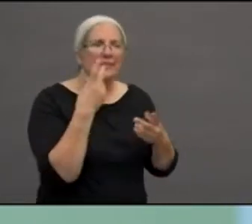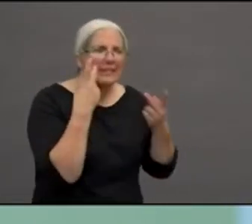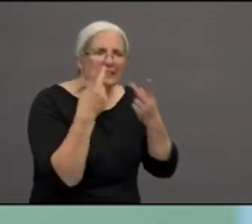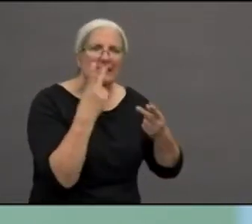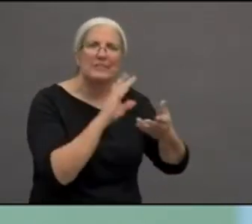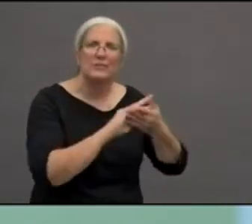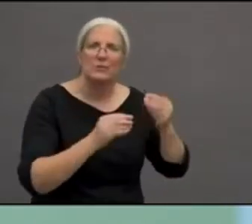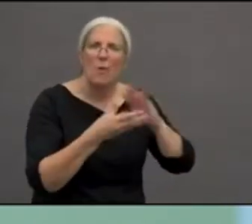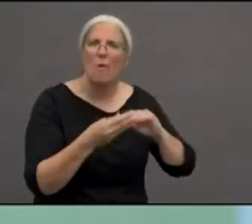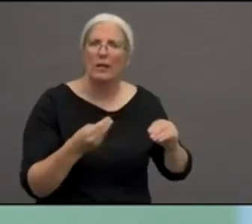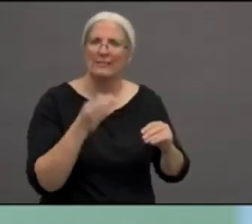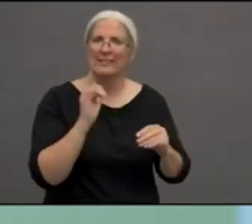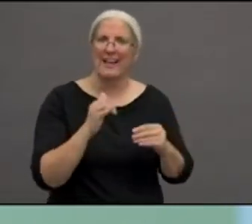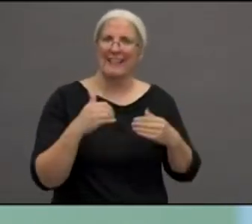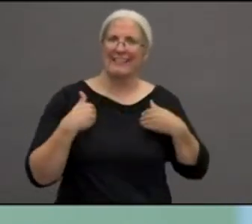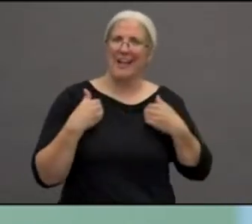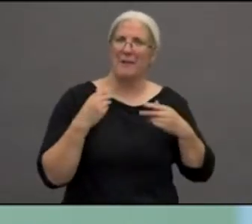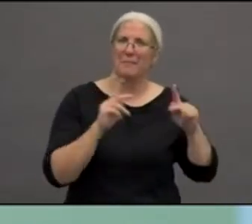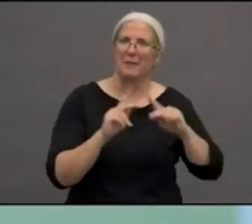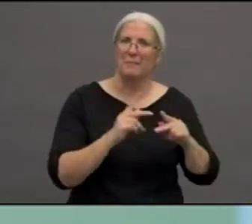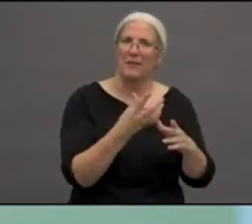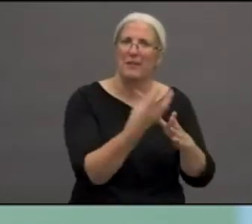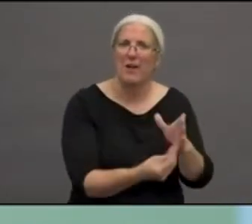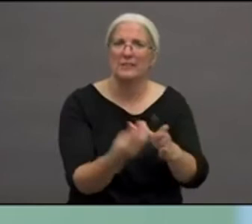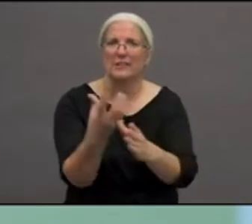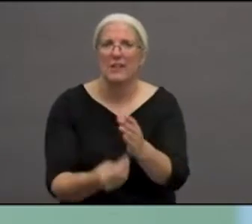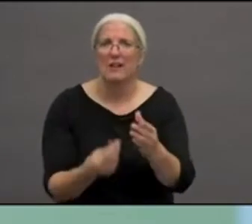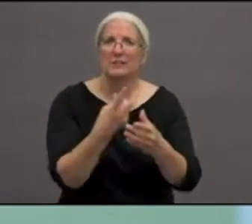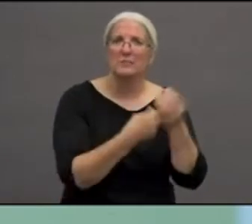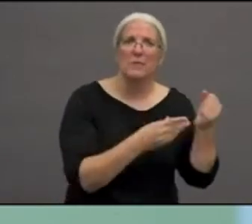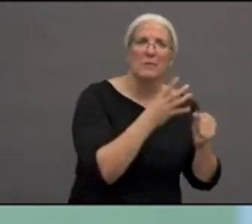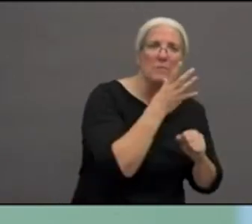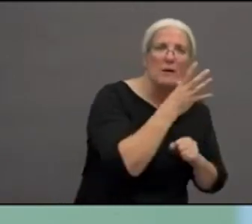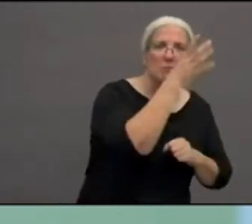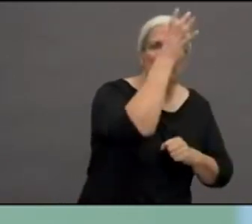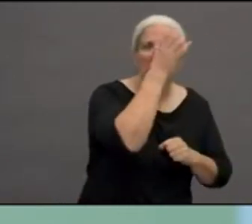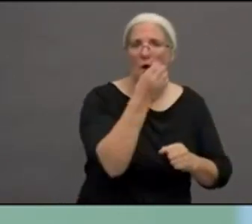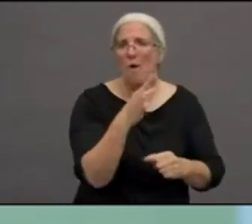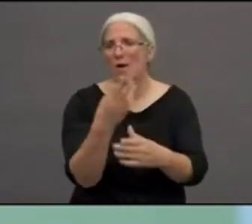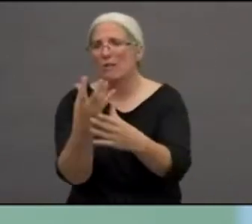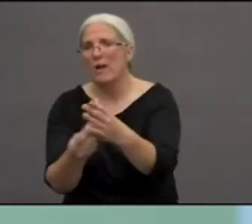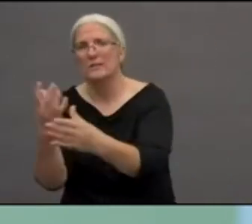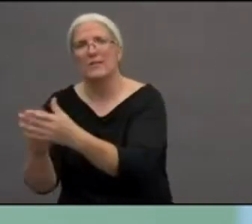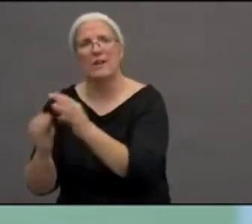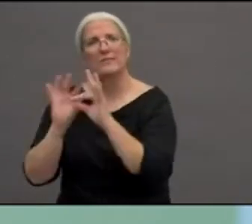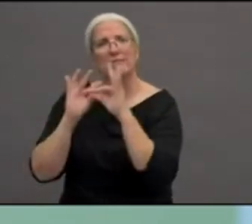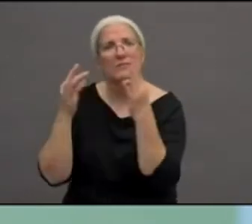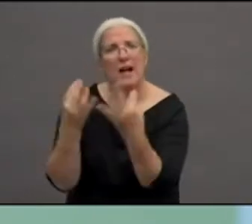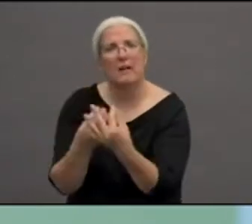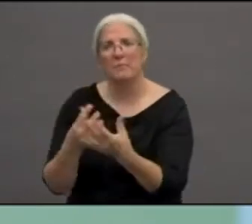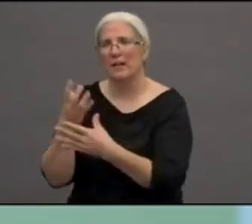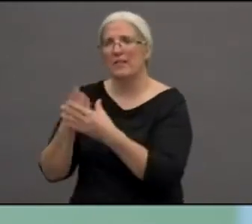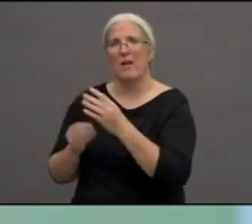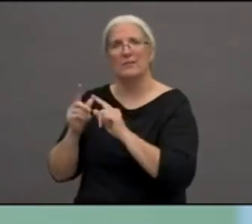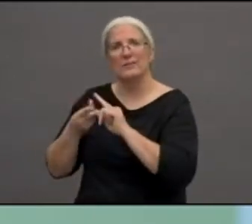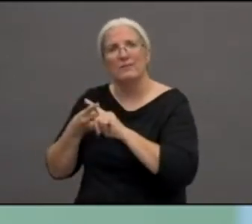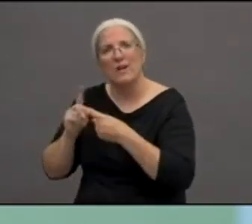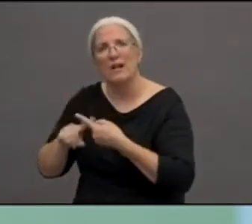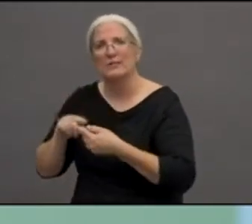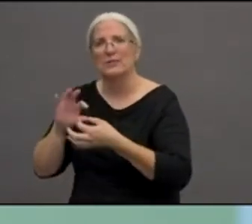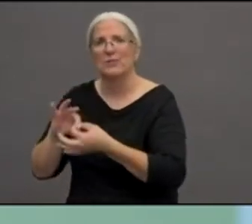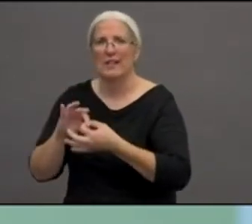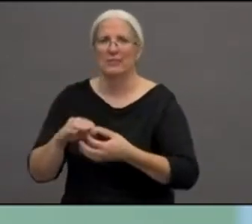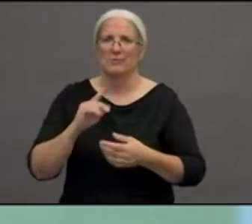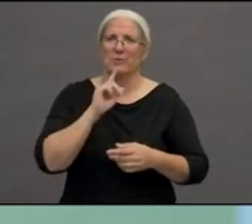both parents. Also, community members have lost loved ones due to COVID-19 and are dealing with grief. Could you